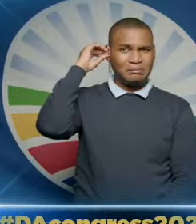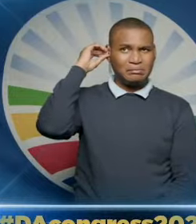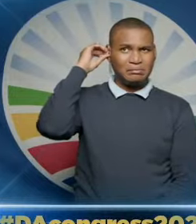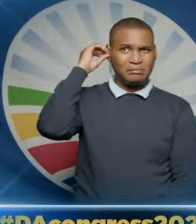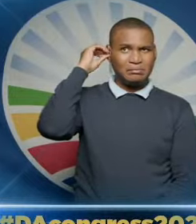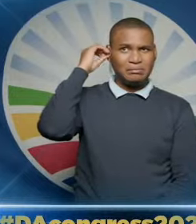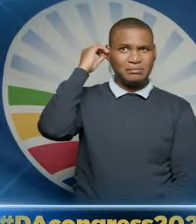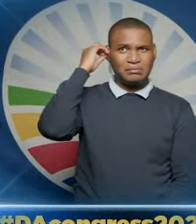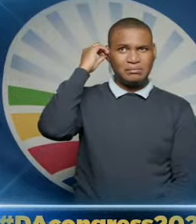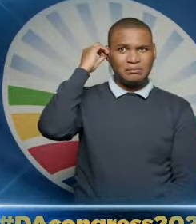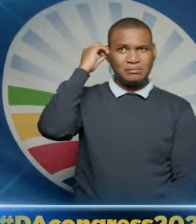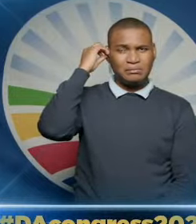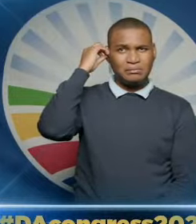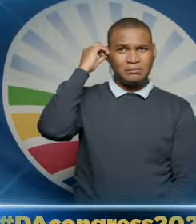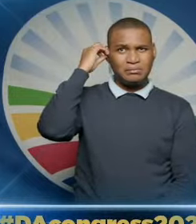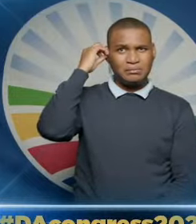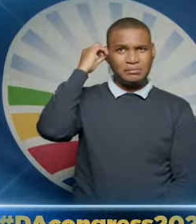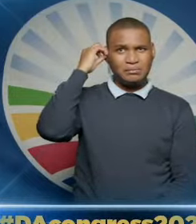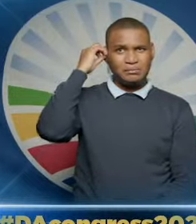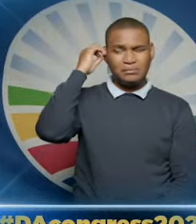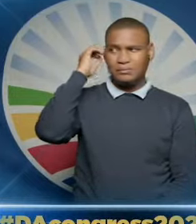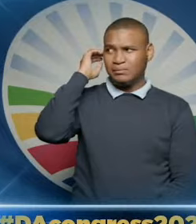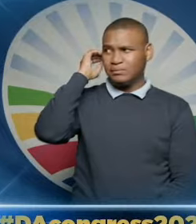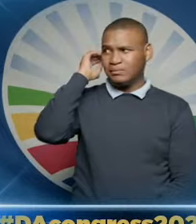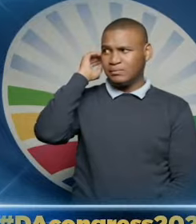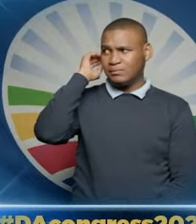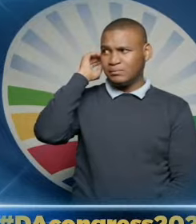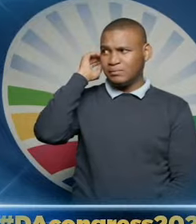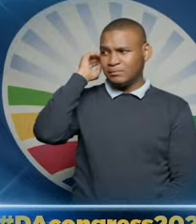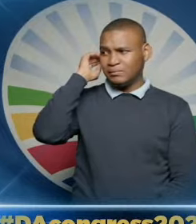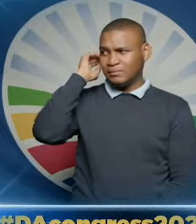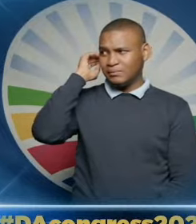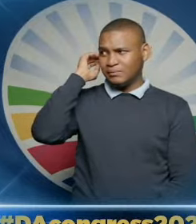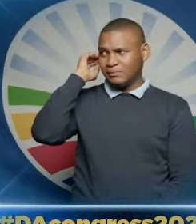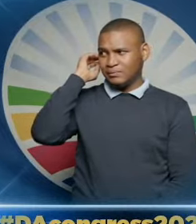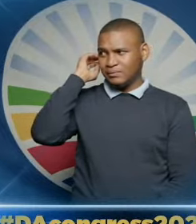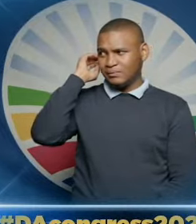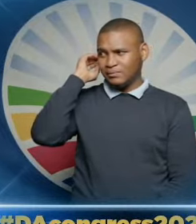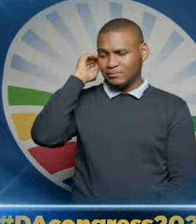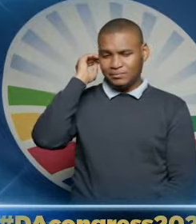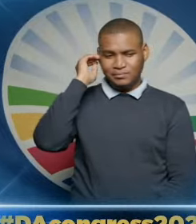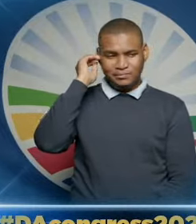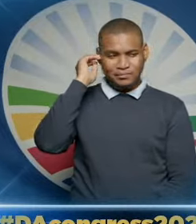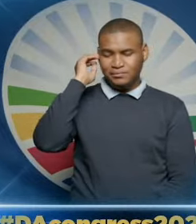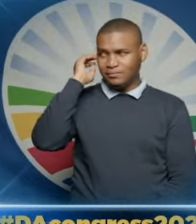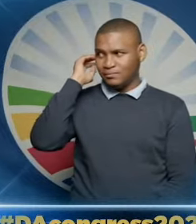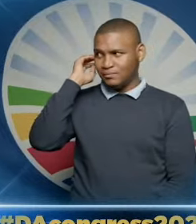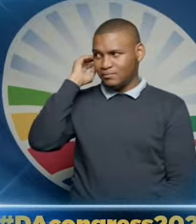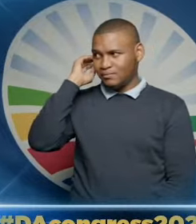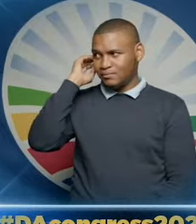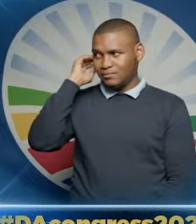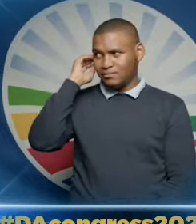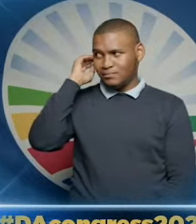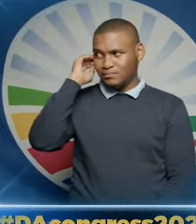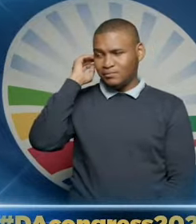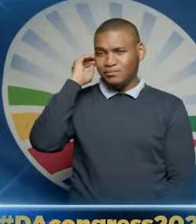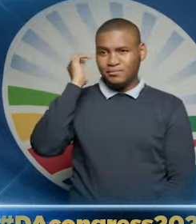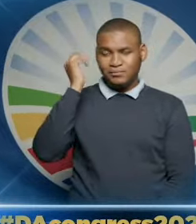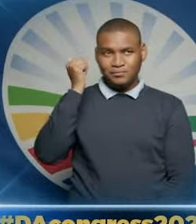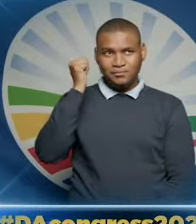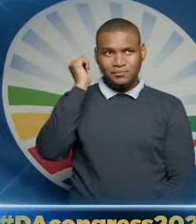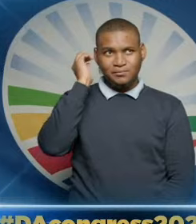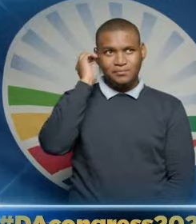difficult for a leader to go into a critical election like we have in 2024 if he doesn't or she doesn't have the requisite